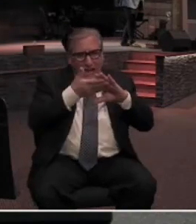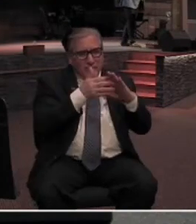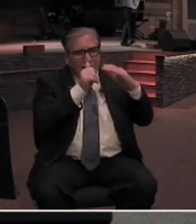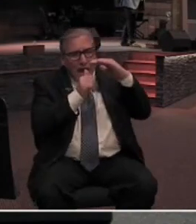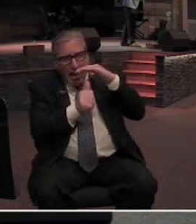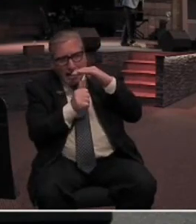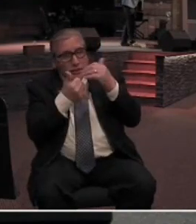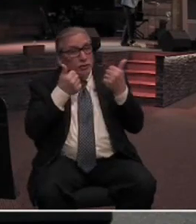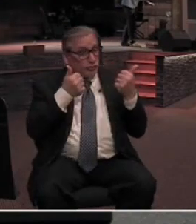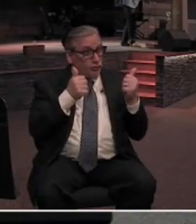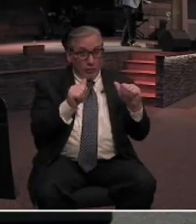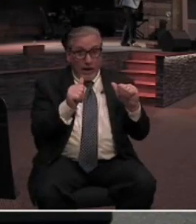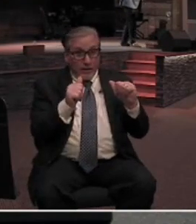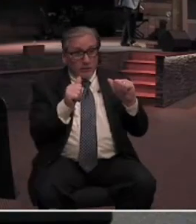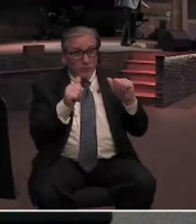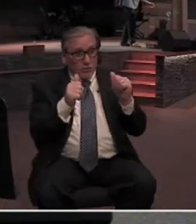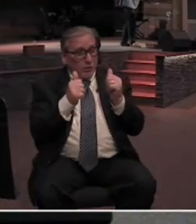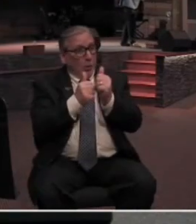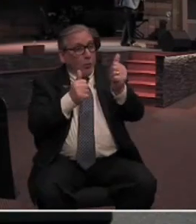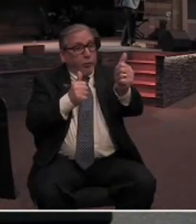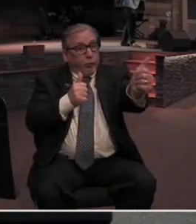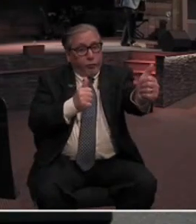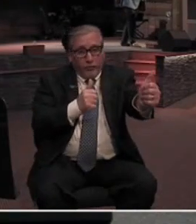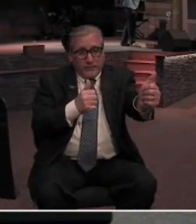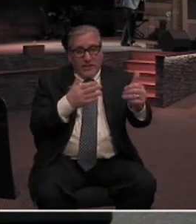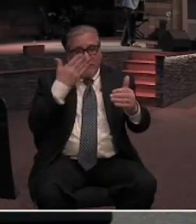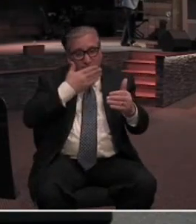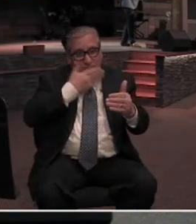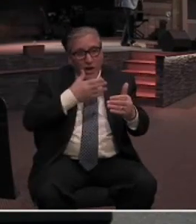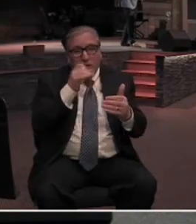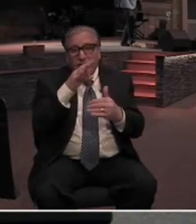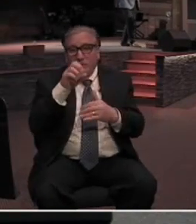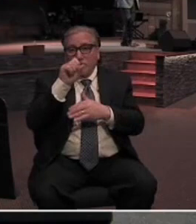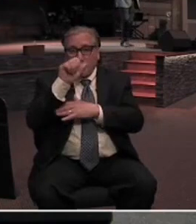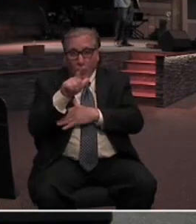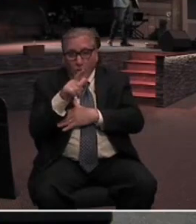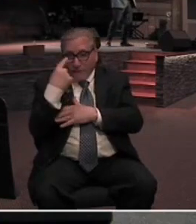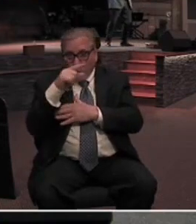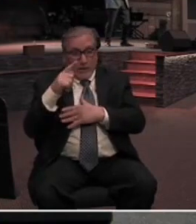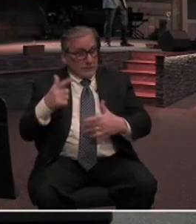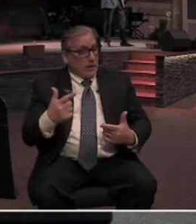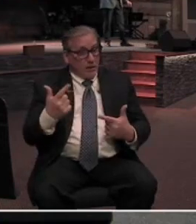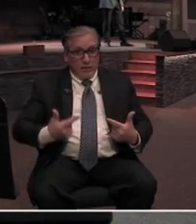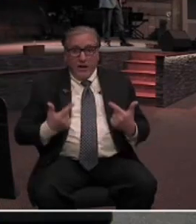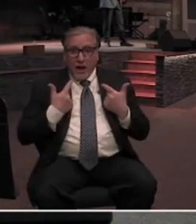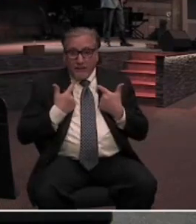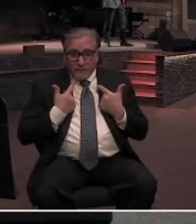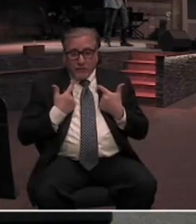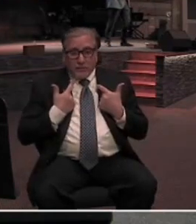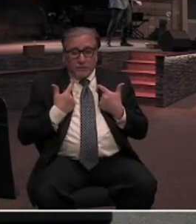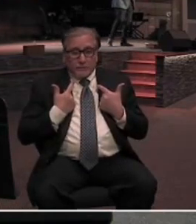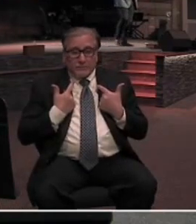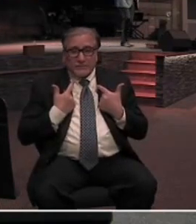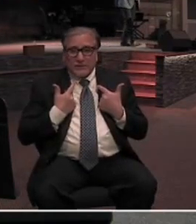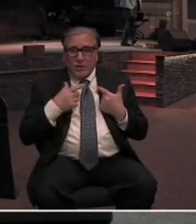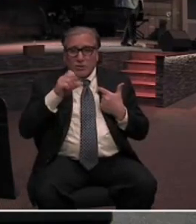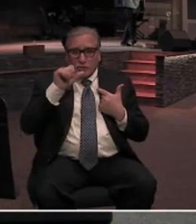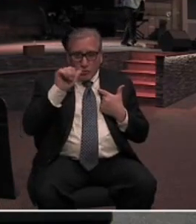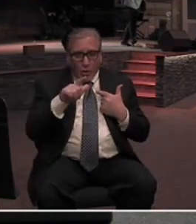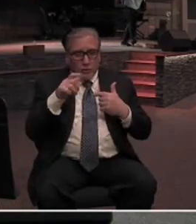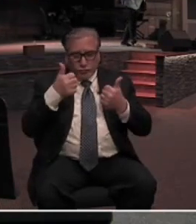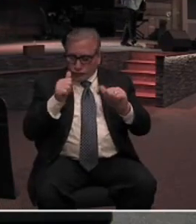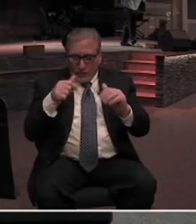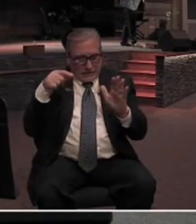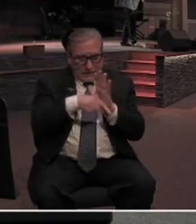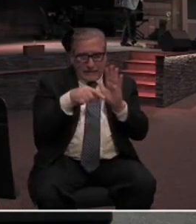trying to stay one step ahead of for his life, his life constantly in danger. We have